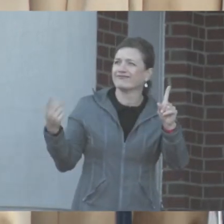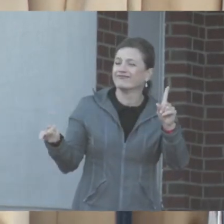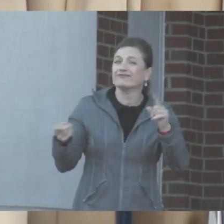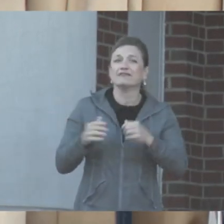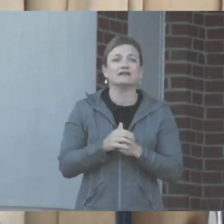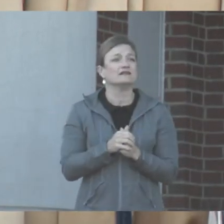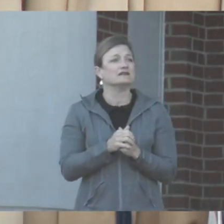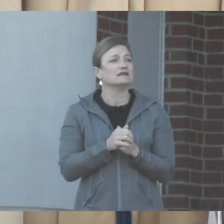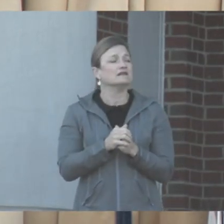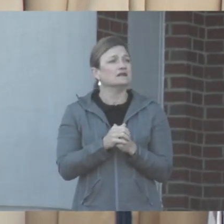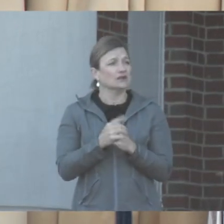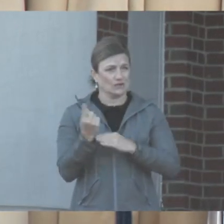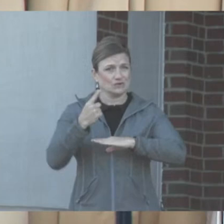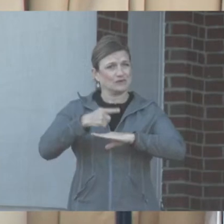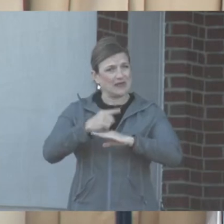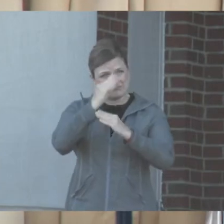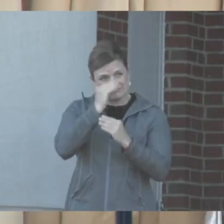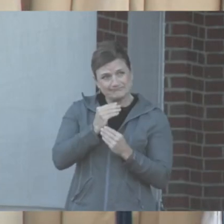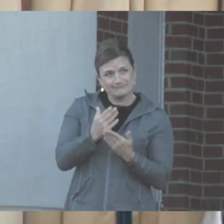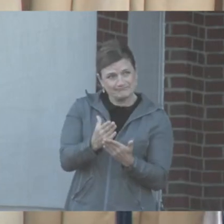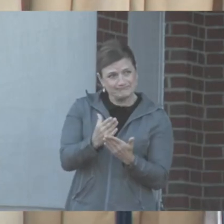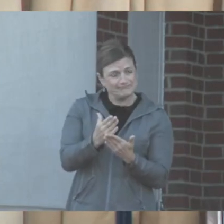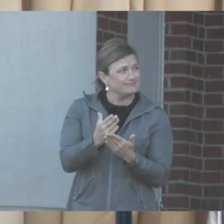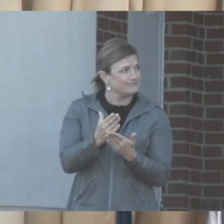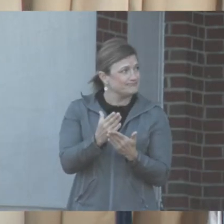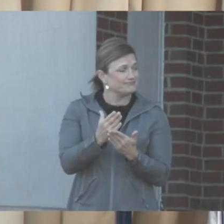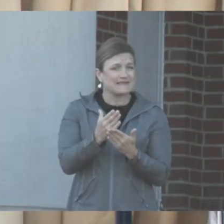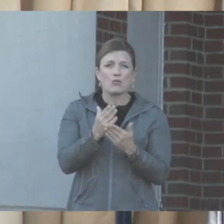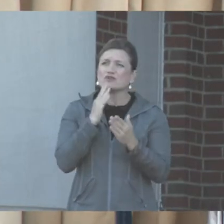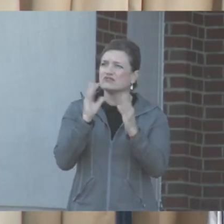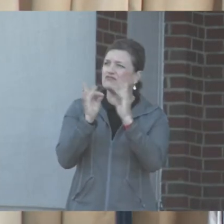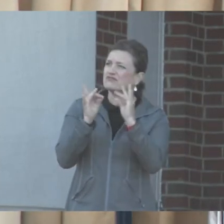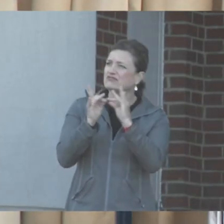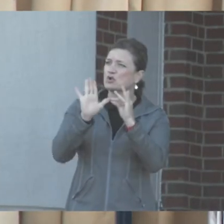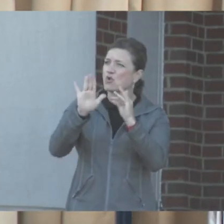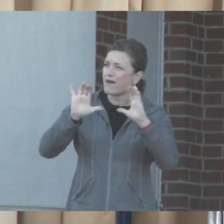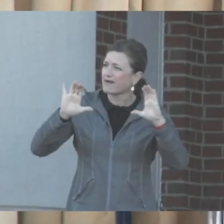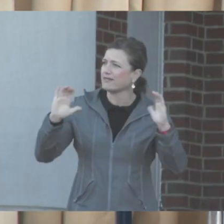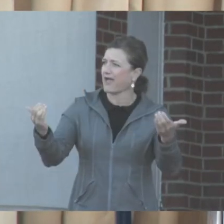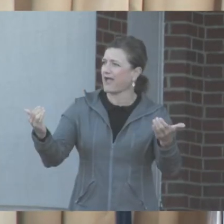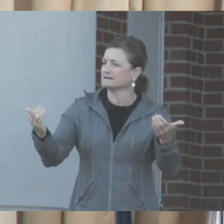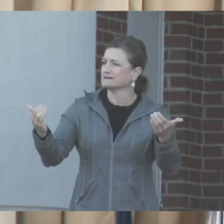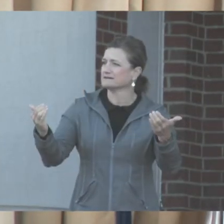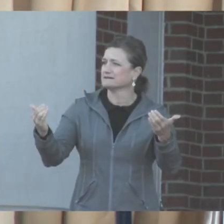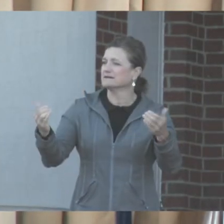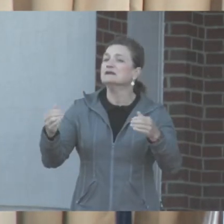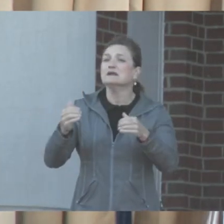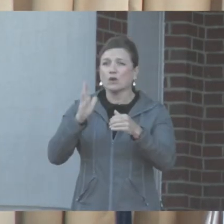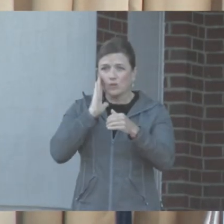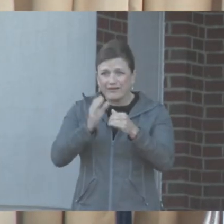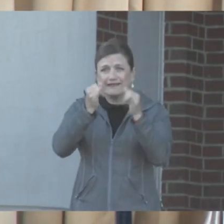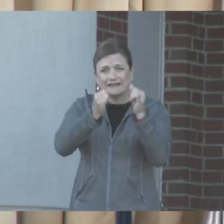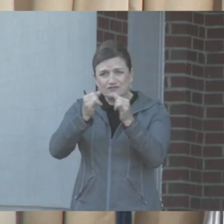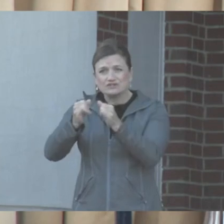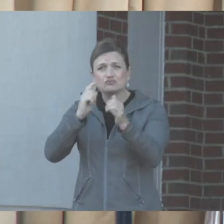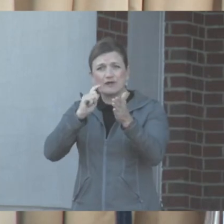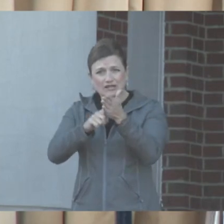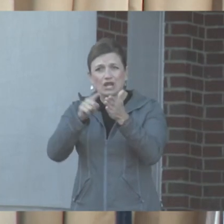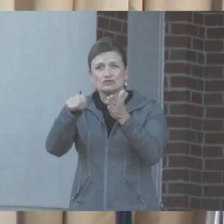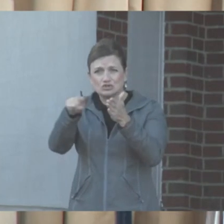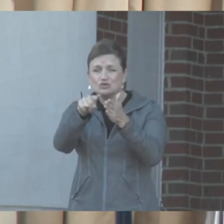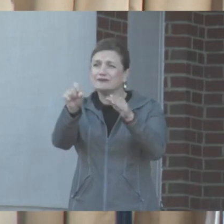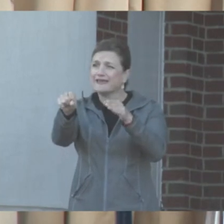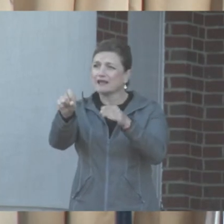it would be important today to tell you a little bit about yourselves, not only individually as you come across the stage, I want you to take that moment and